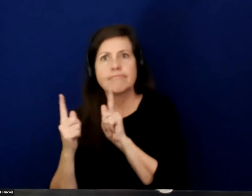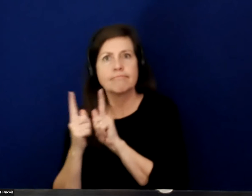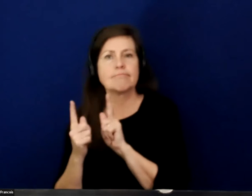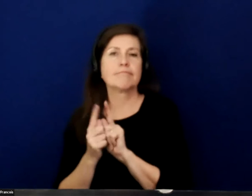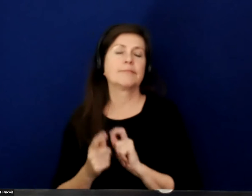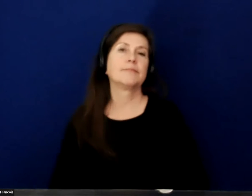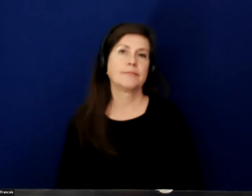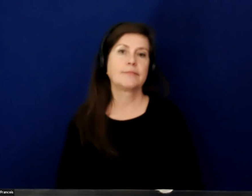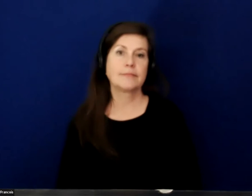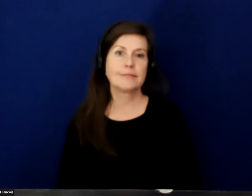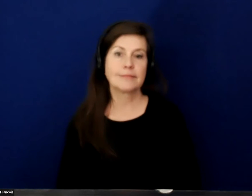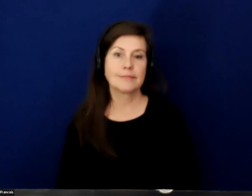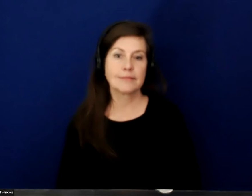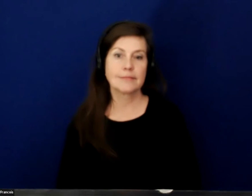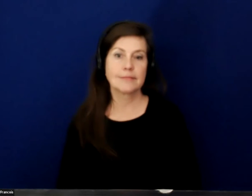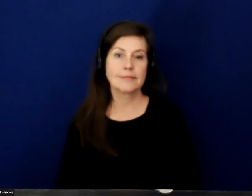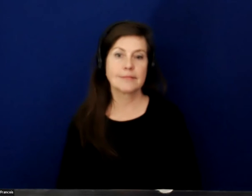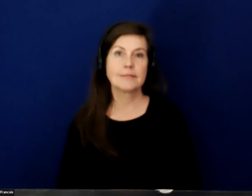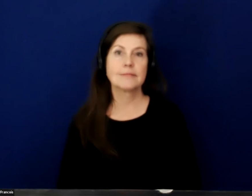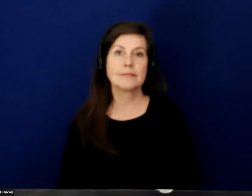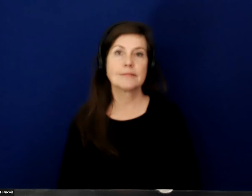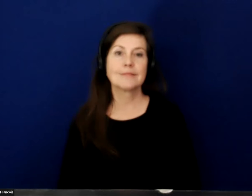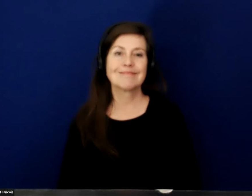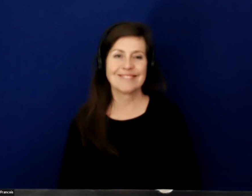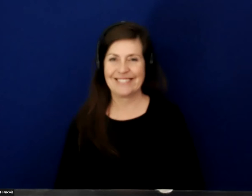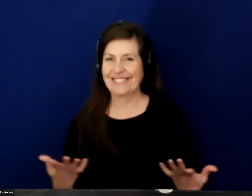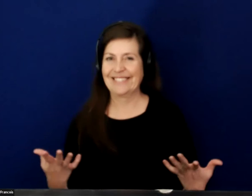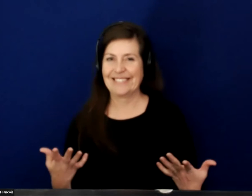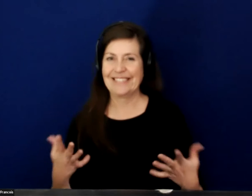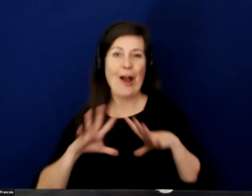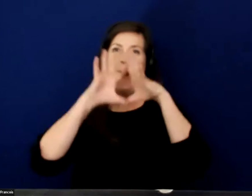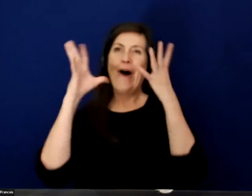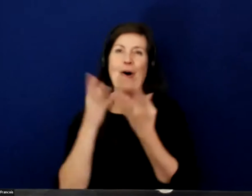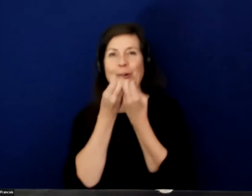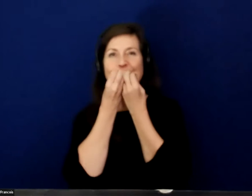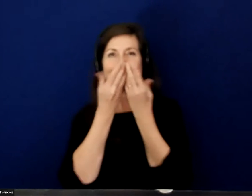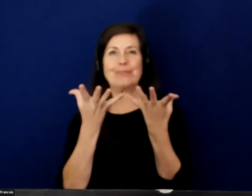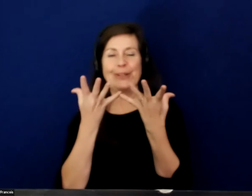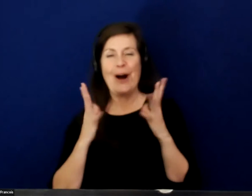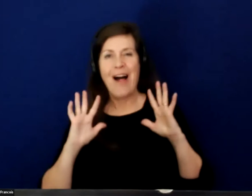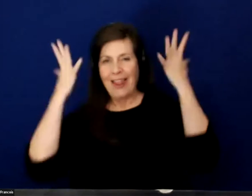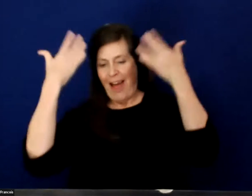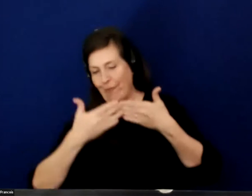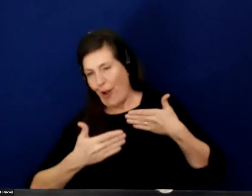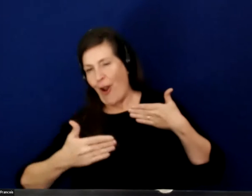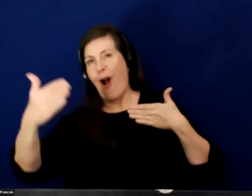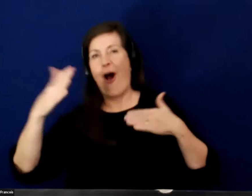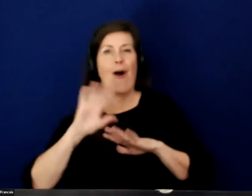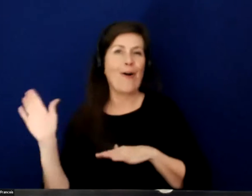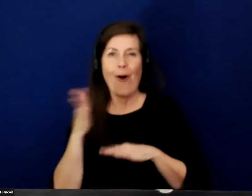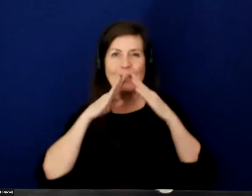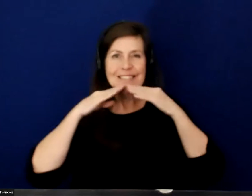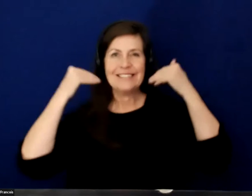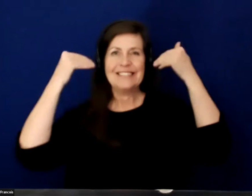And everything will be better, and everyone will live longer and be happy, and everything. Yeah. So what we really